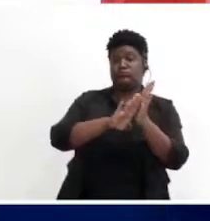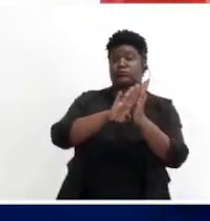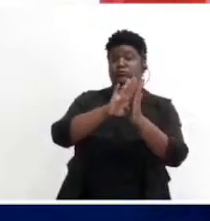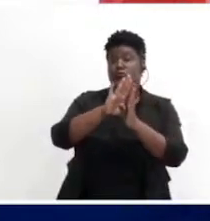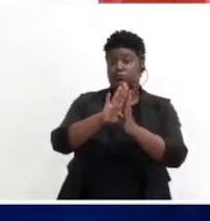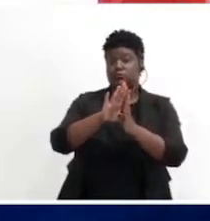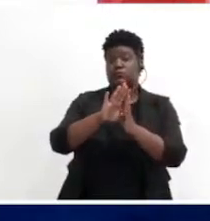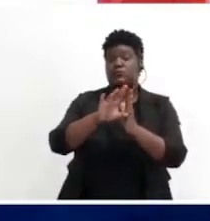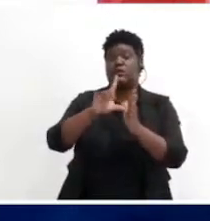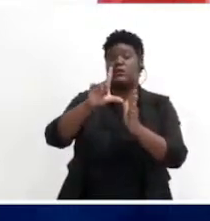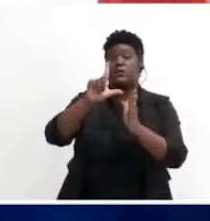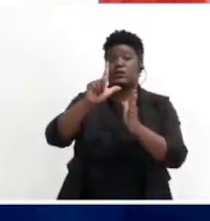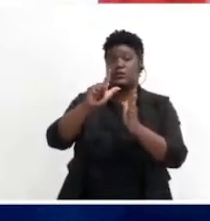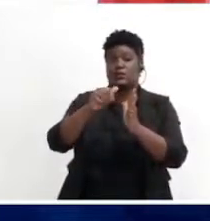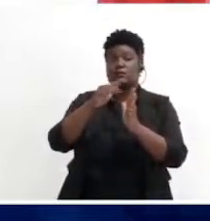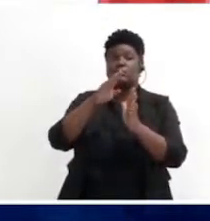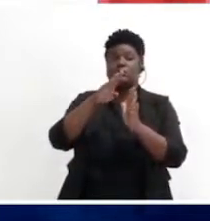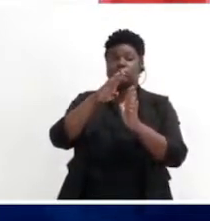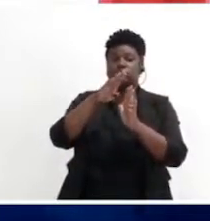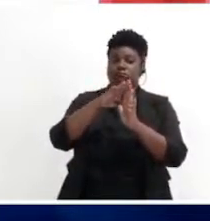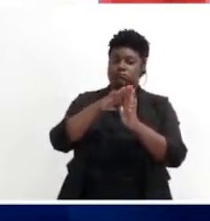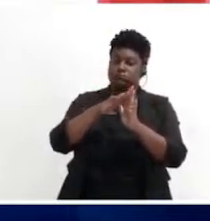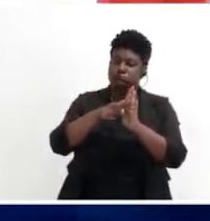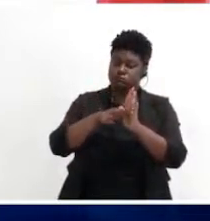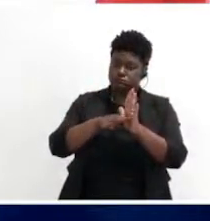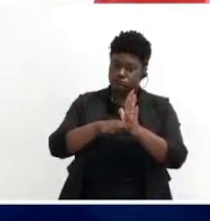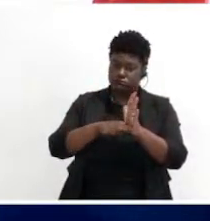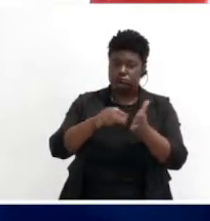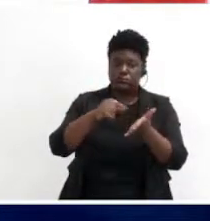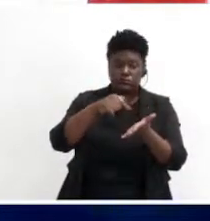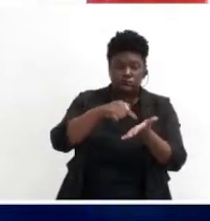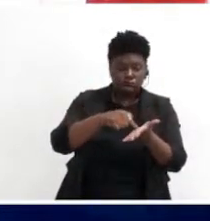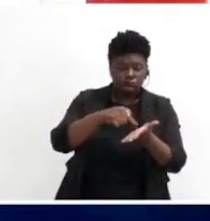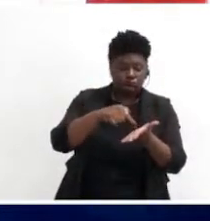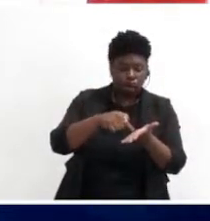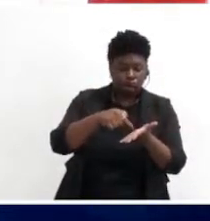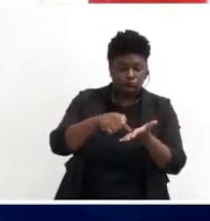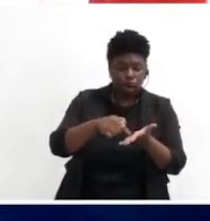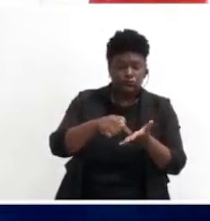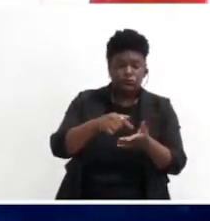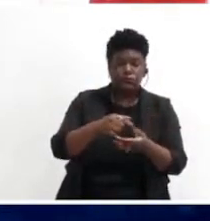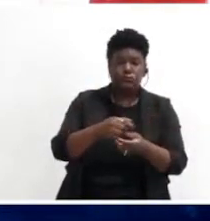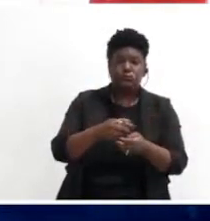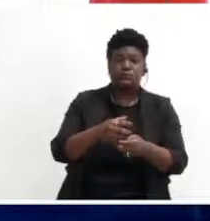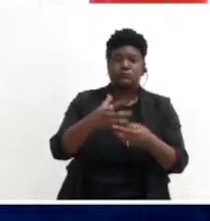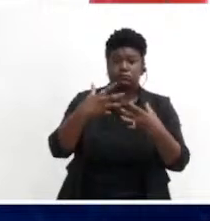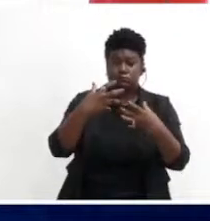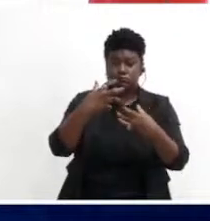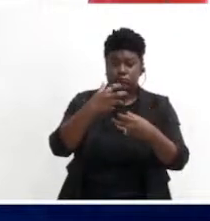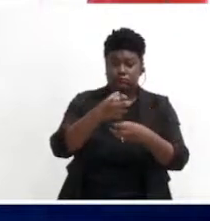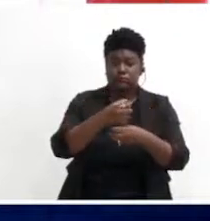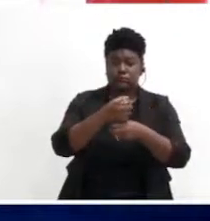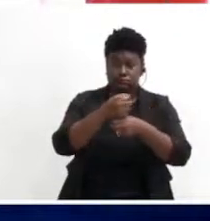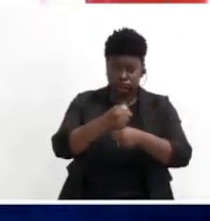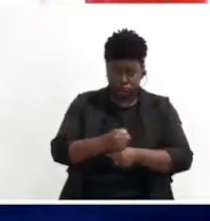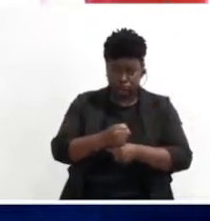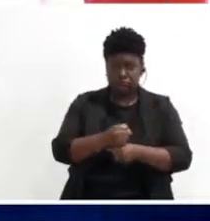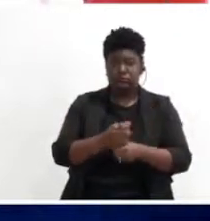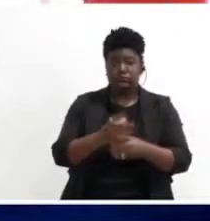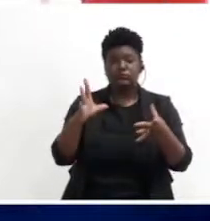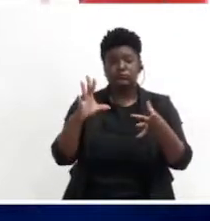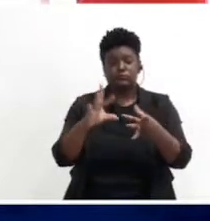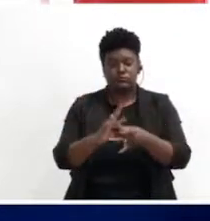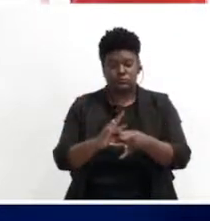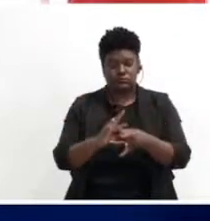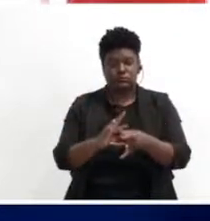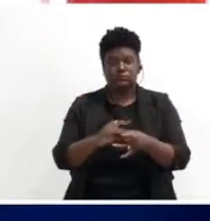the solder solidifies, the bond head is removed. So the trade-off here is that now you